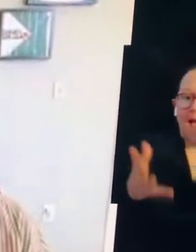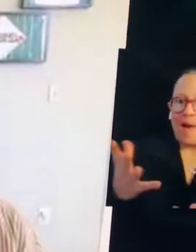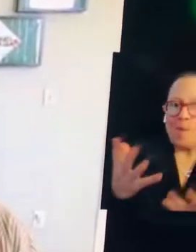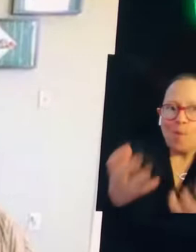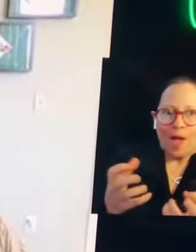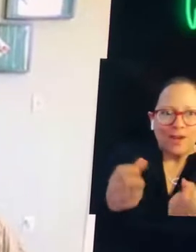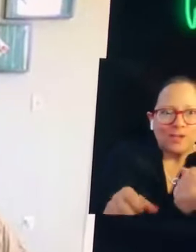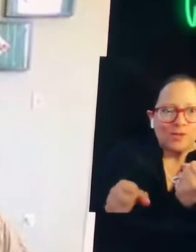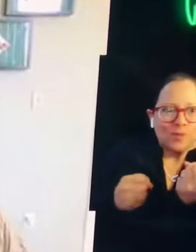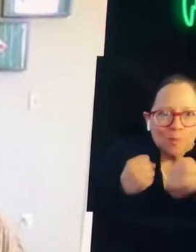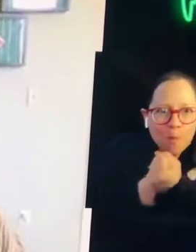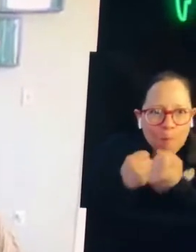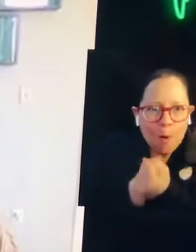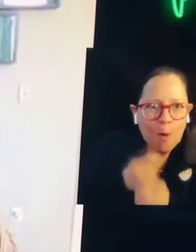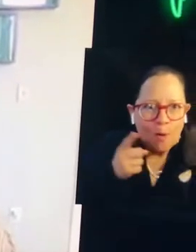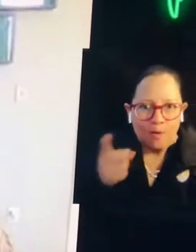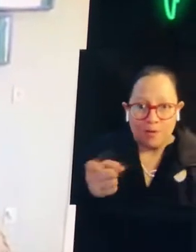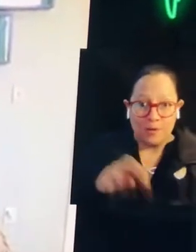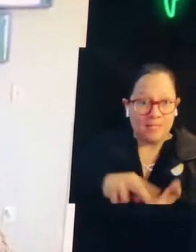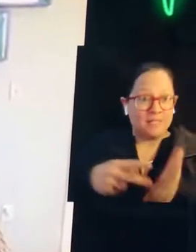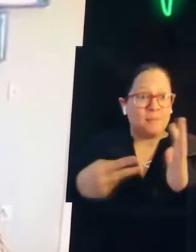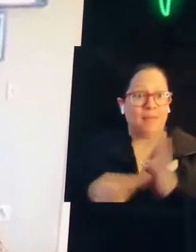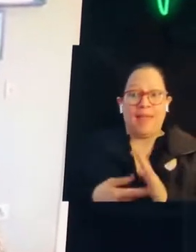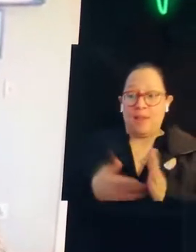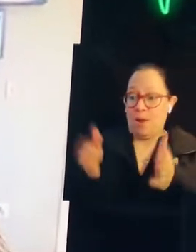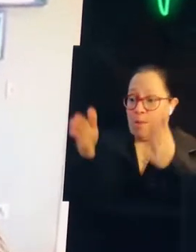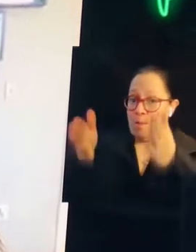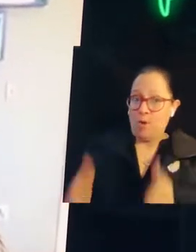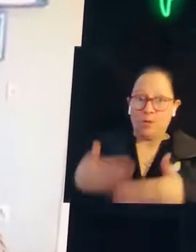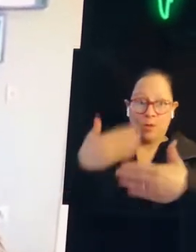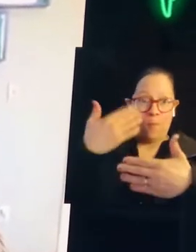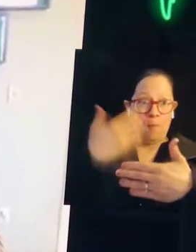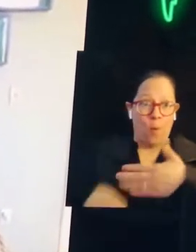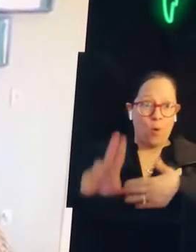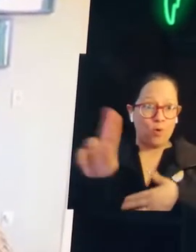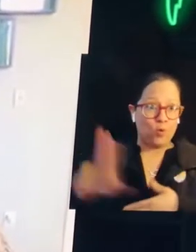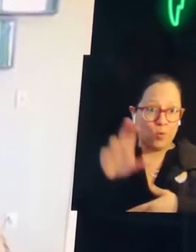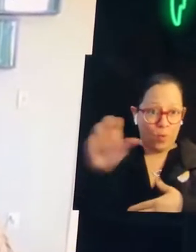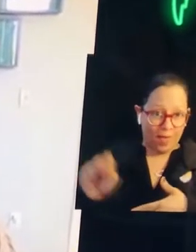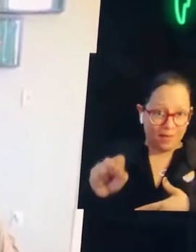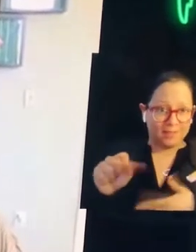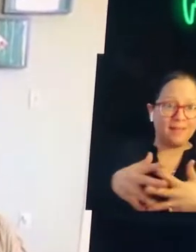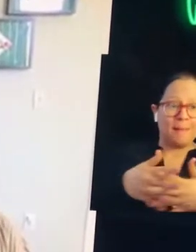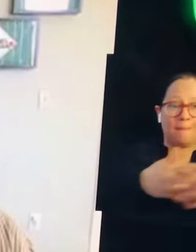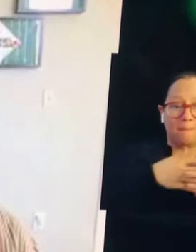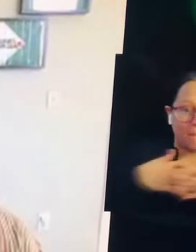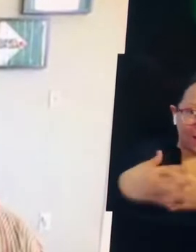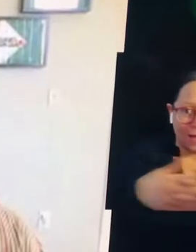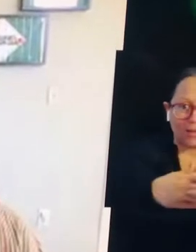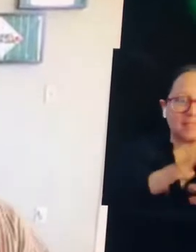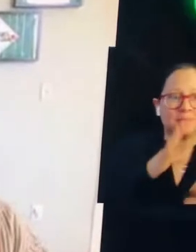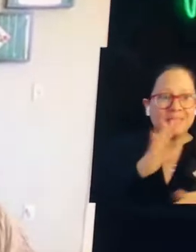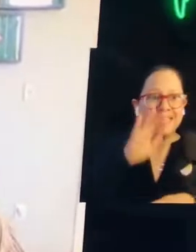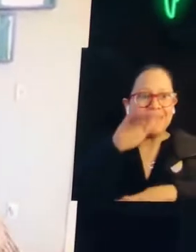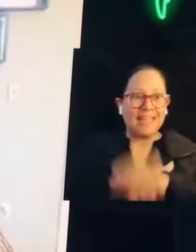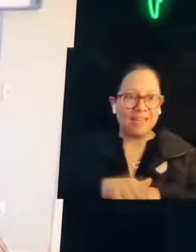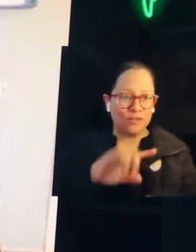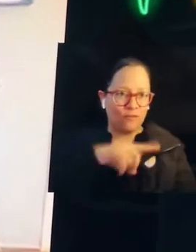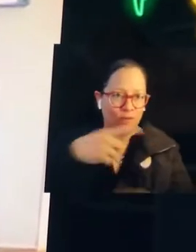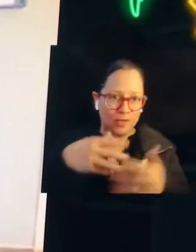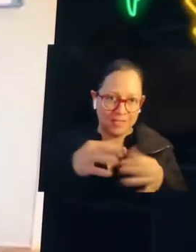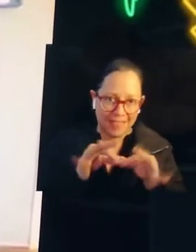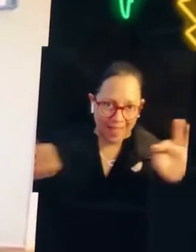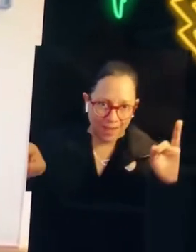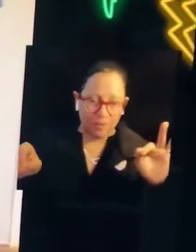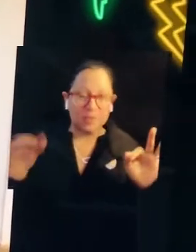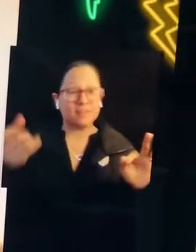that time. That means a Latina who was born in the U.S., who is American, who speaks English as a first language. Because back